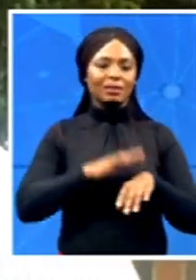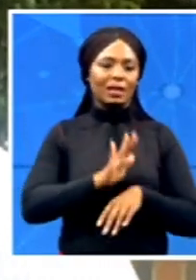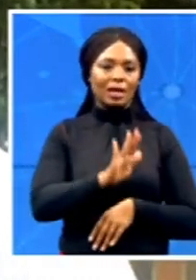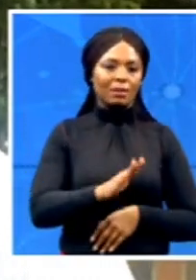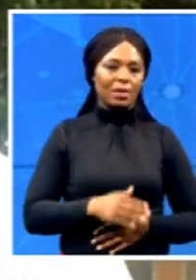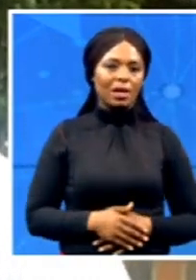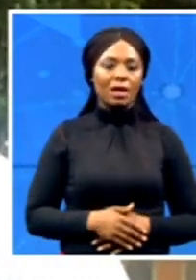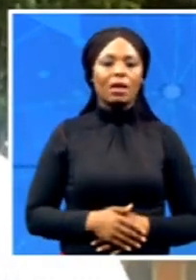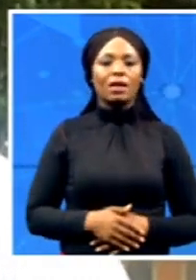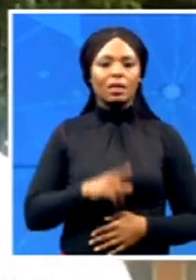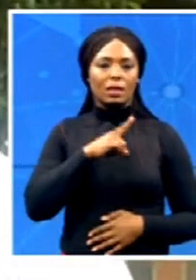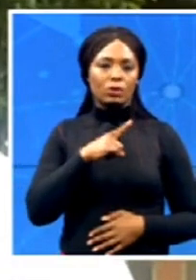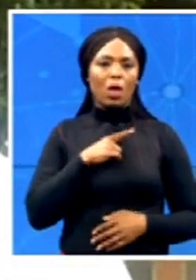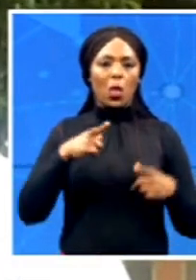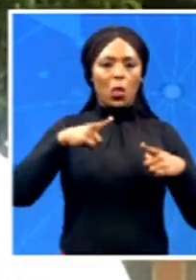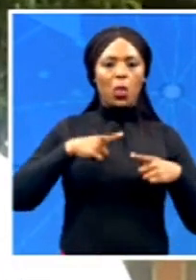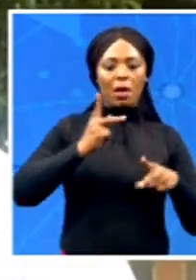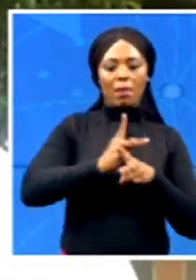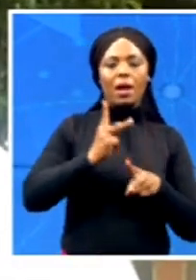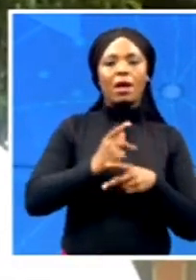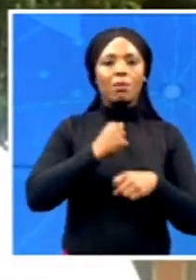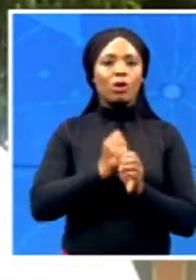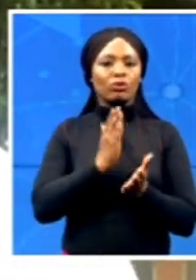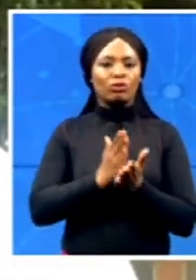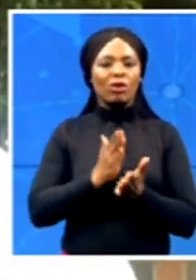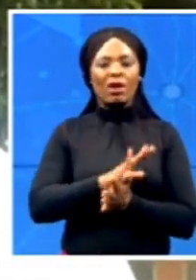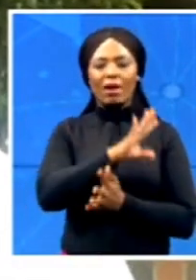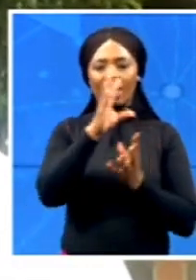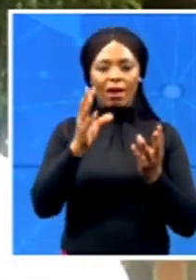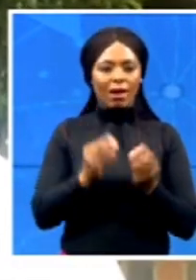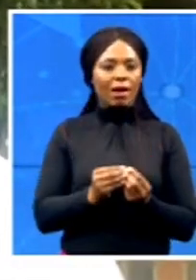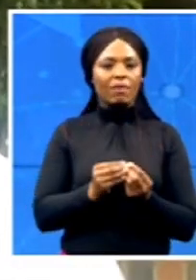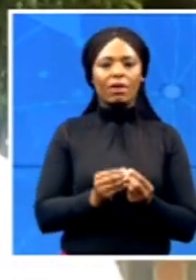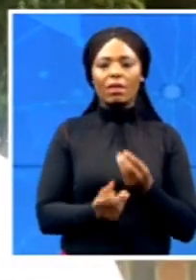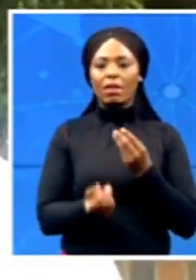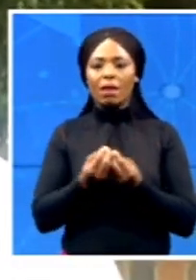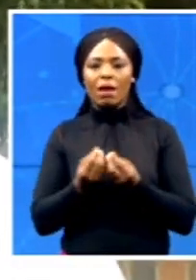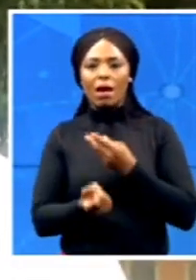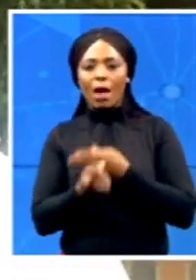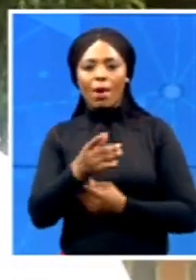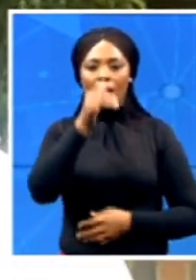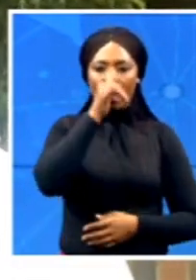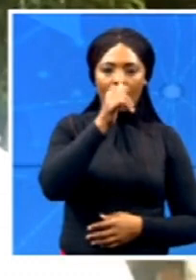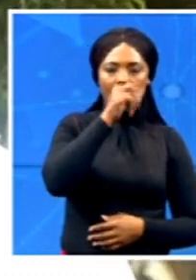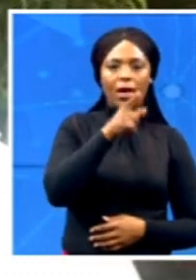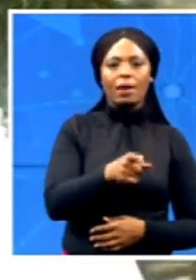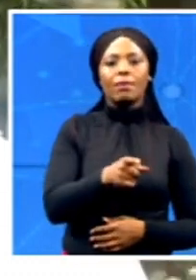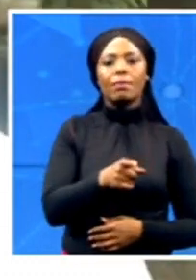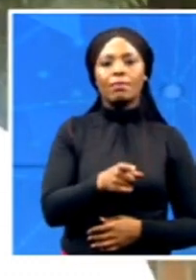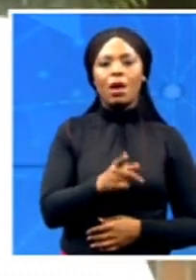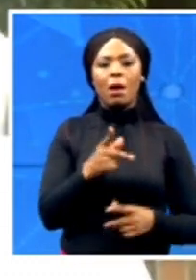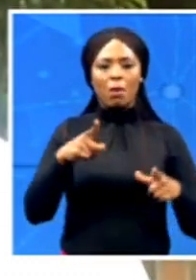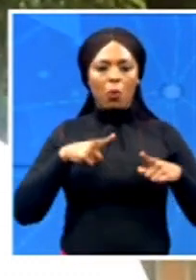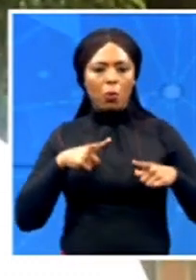that we are dealing with all sorts of crime. We are dealing with all those things that can make